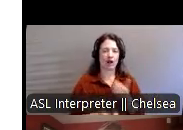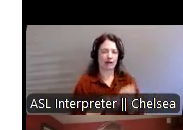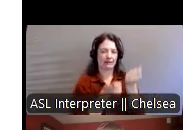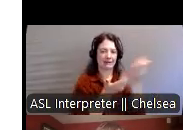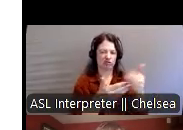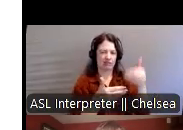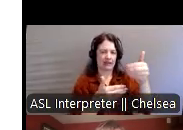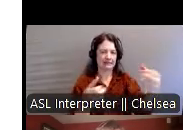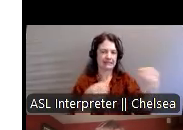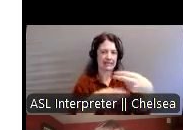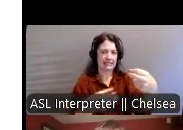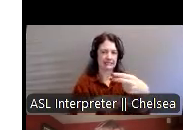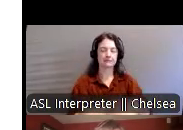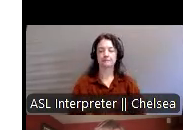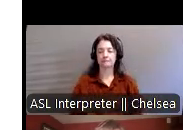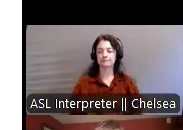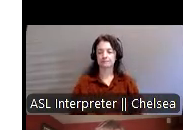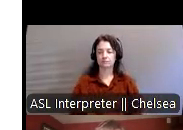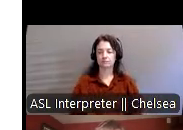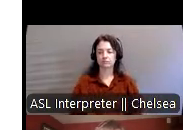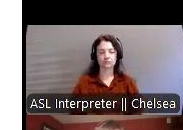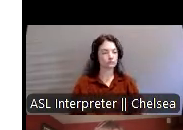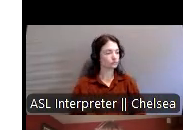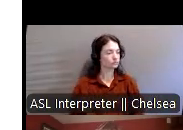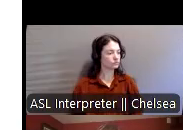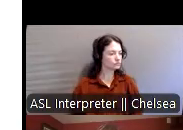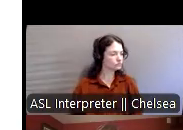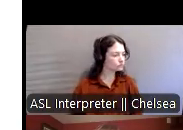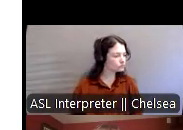slides. Next slide, please.